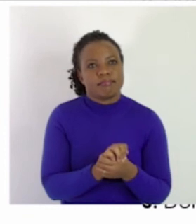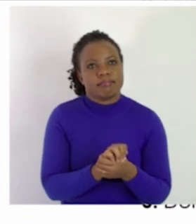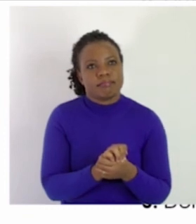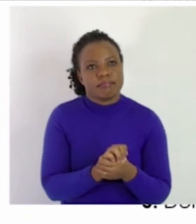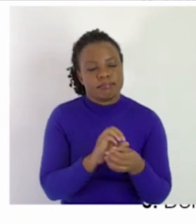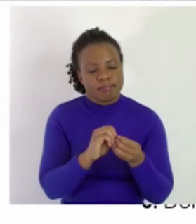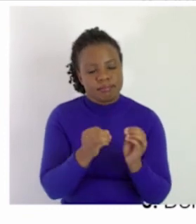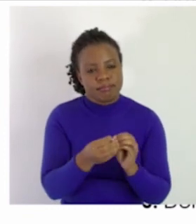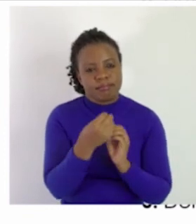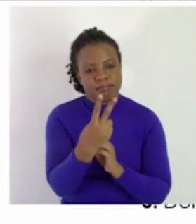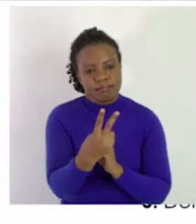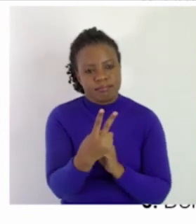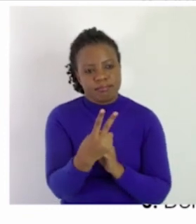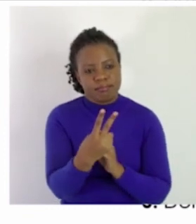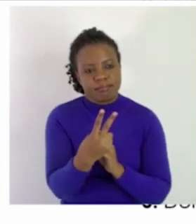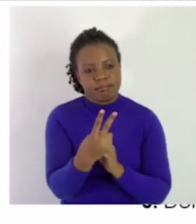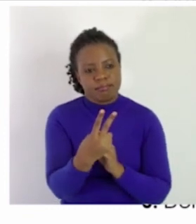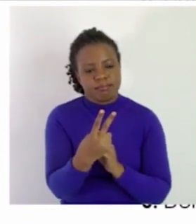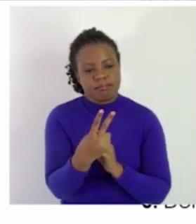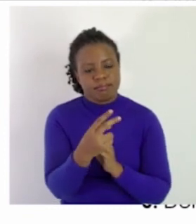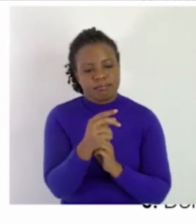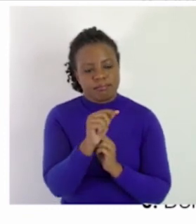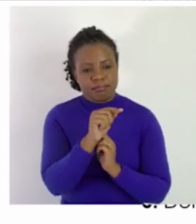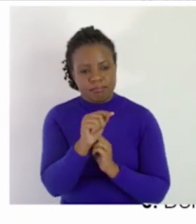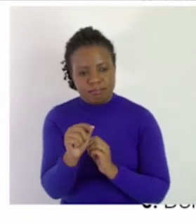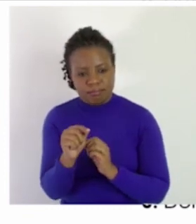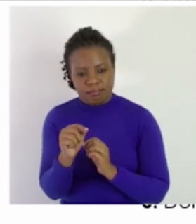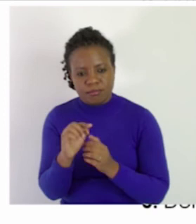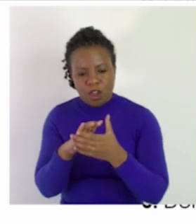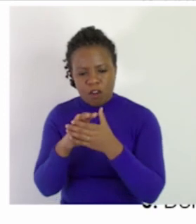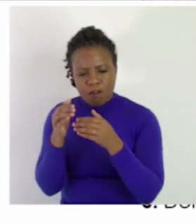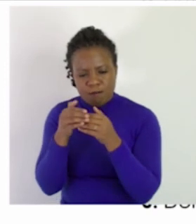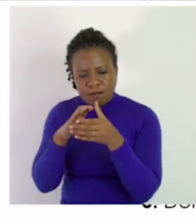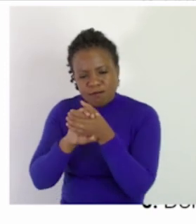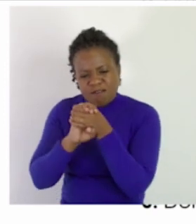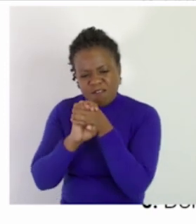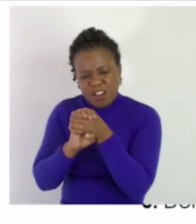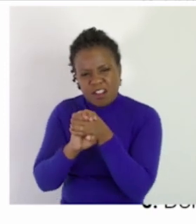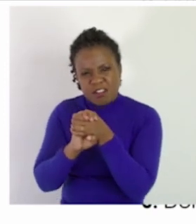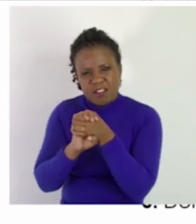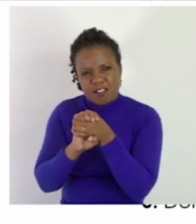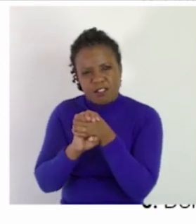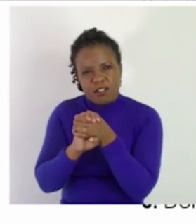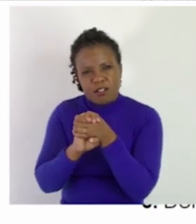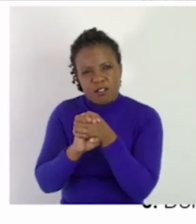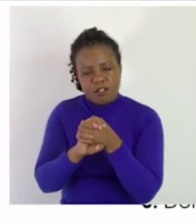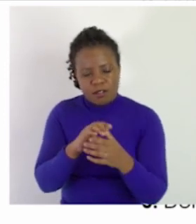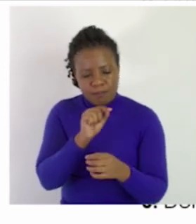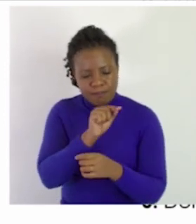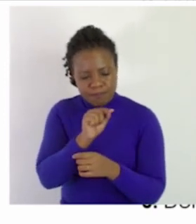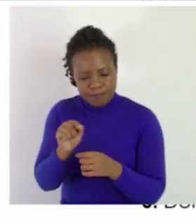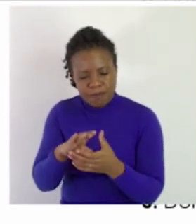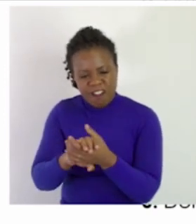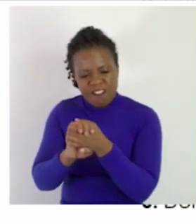Number 2, I don't have dash close friends. I don't have dash